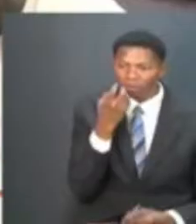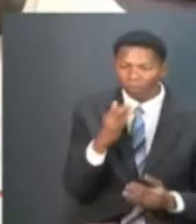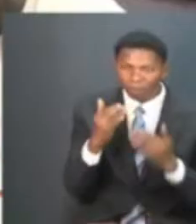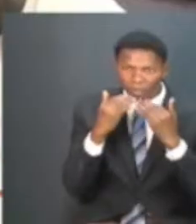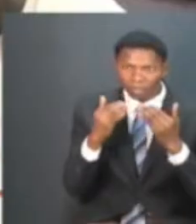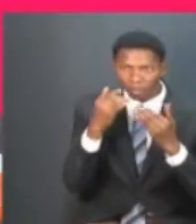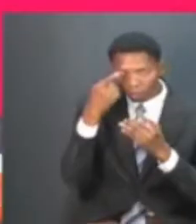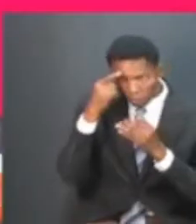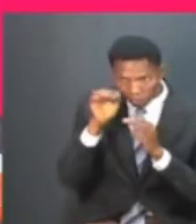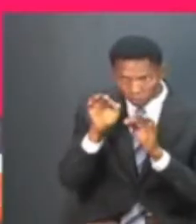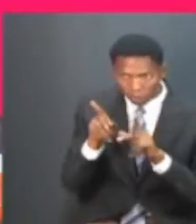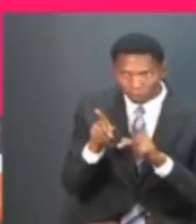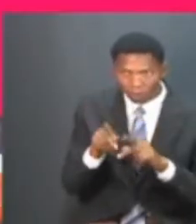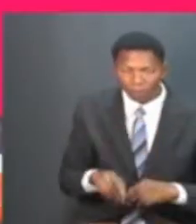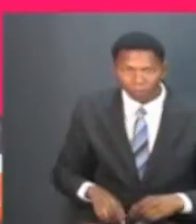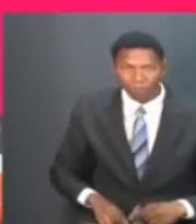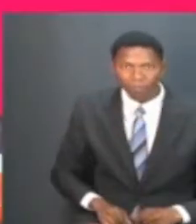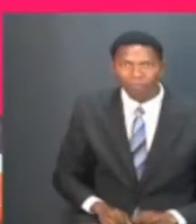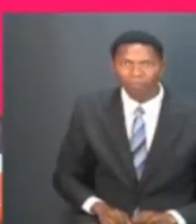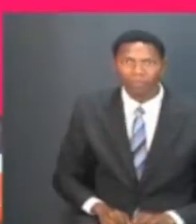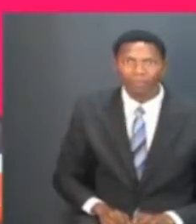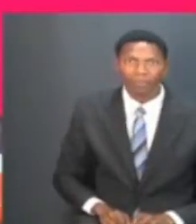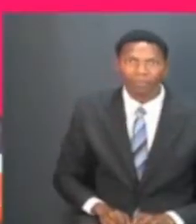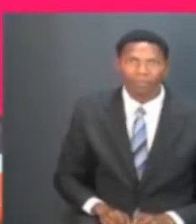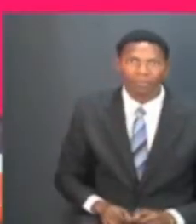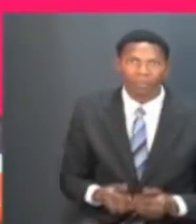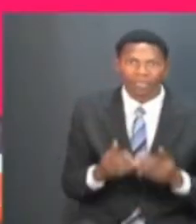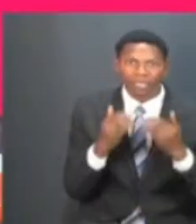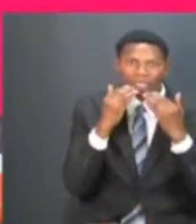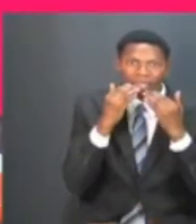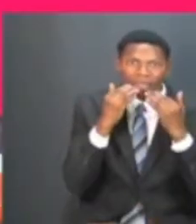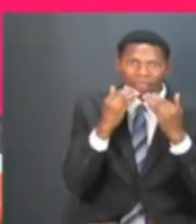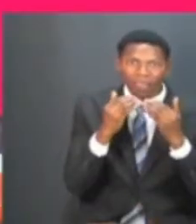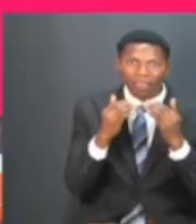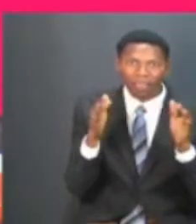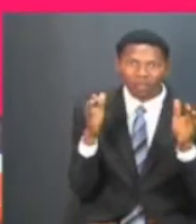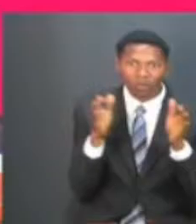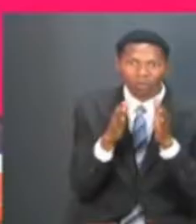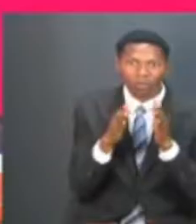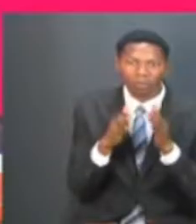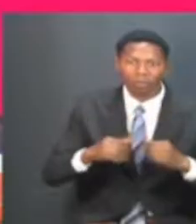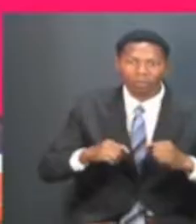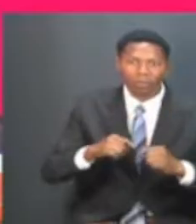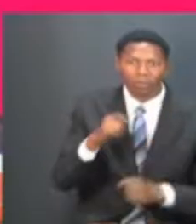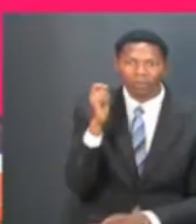opportunity. Thank you very much, Minority Chief Whip. Yes.